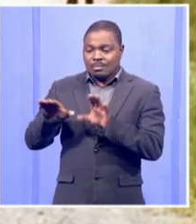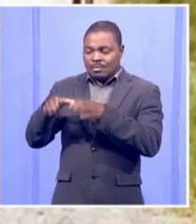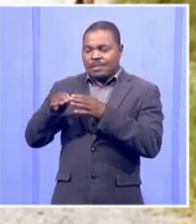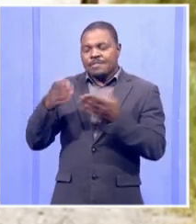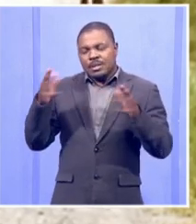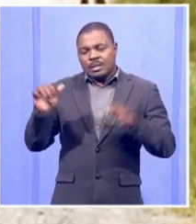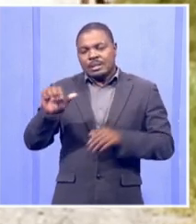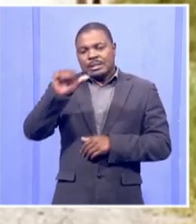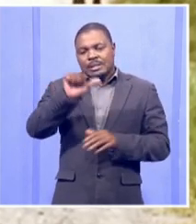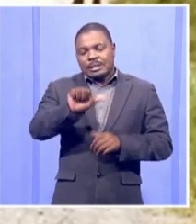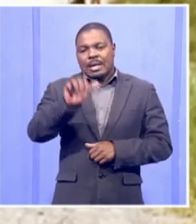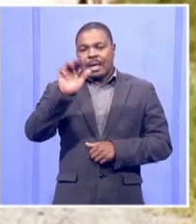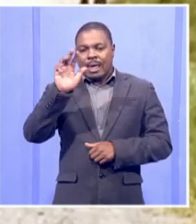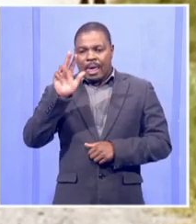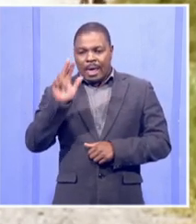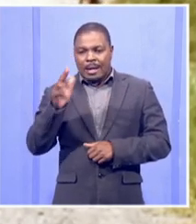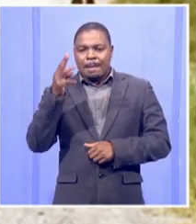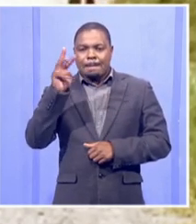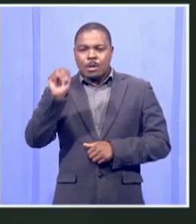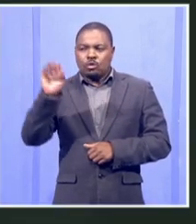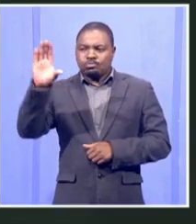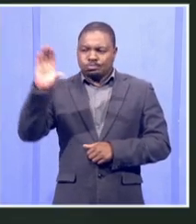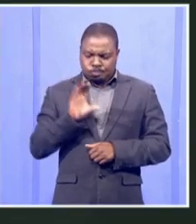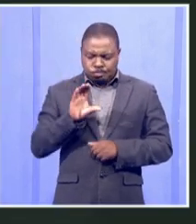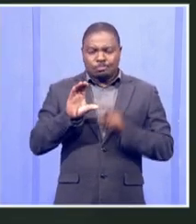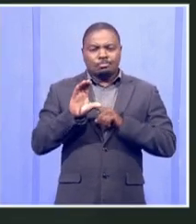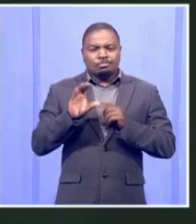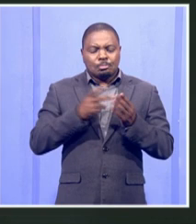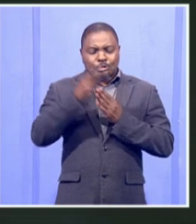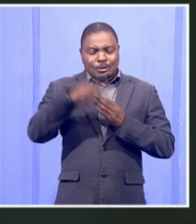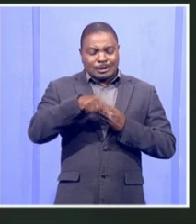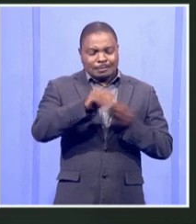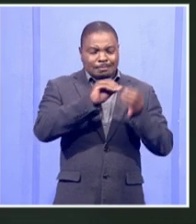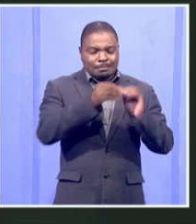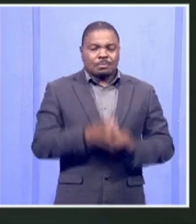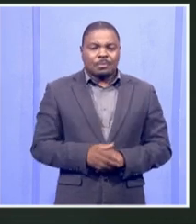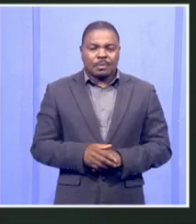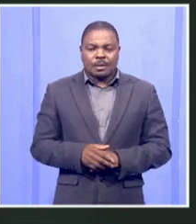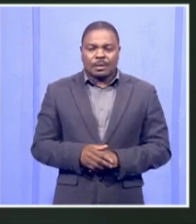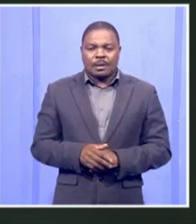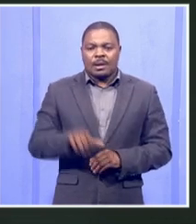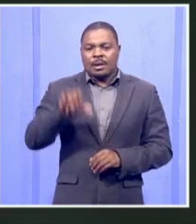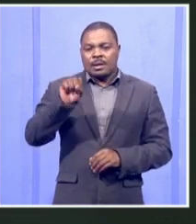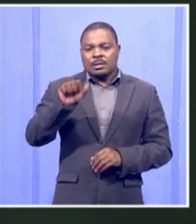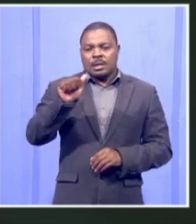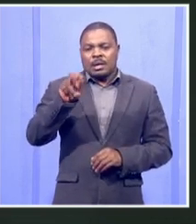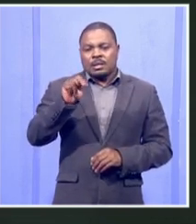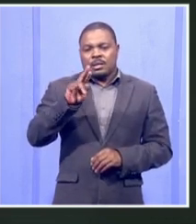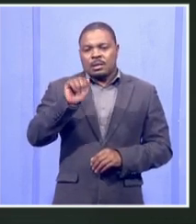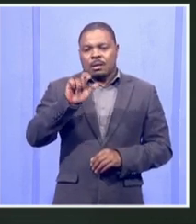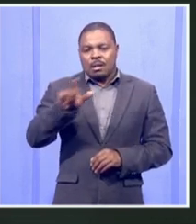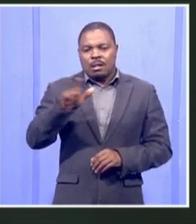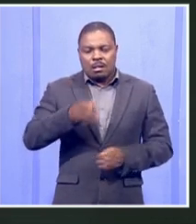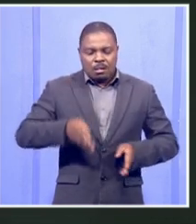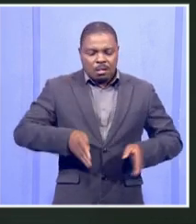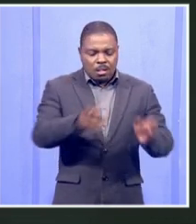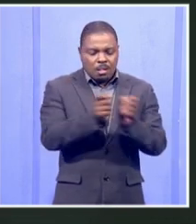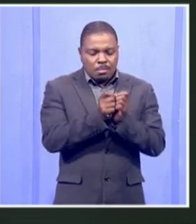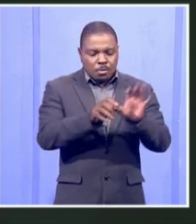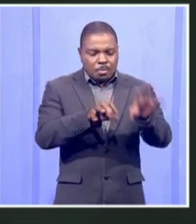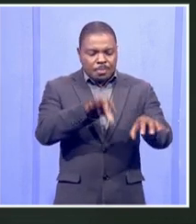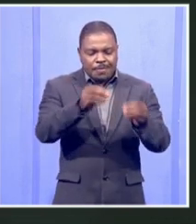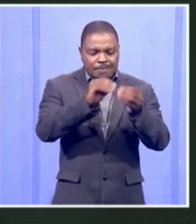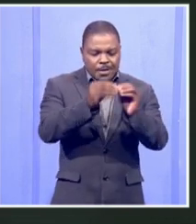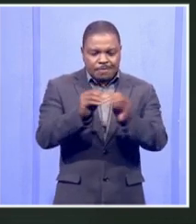68 million rand aside for this project. Sandral immediately started with the filling of potholes and